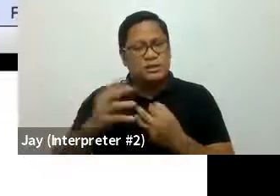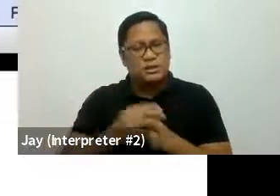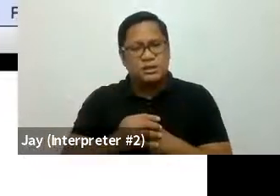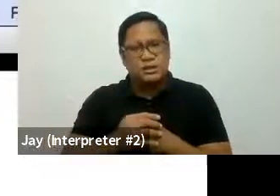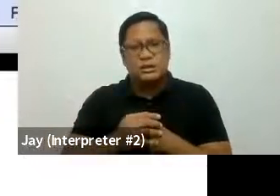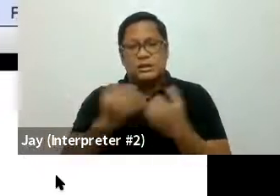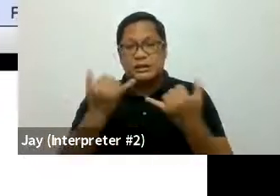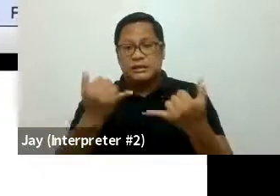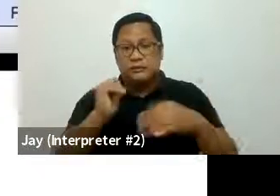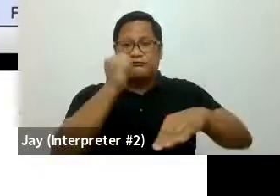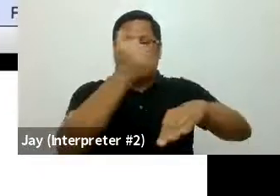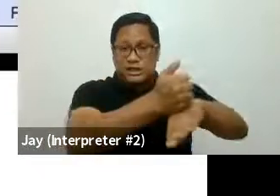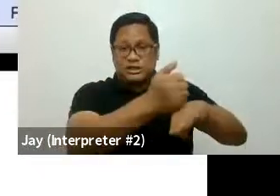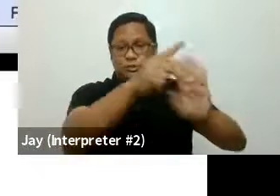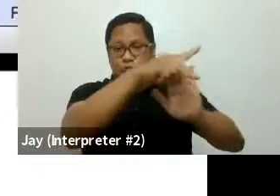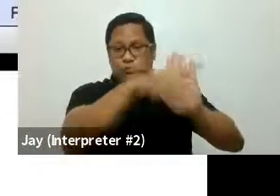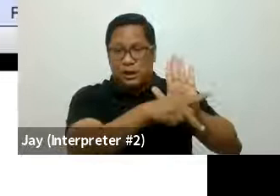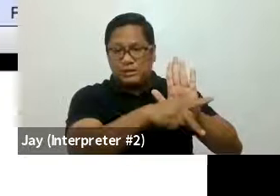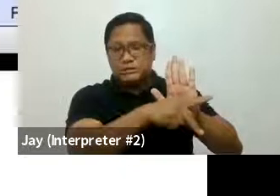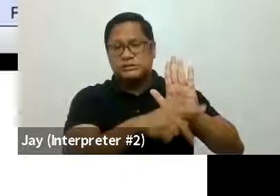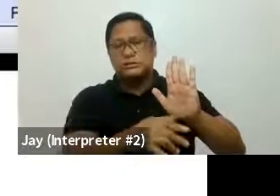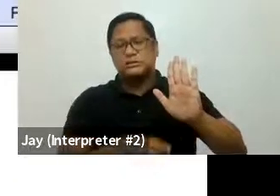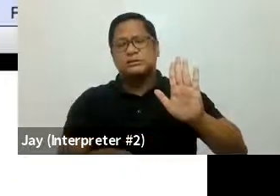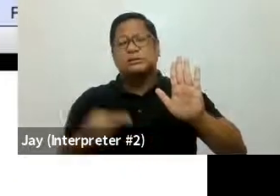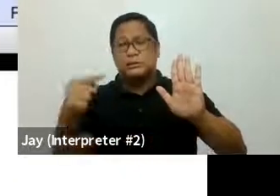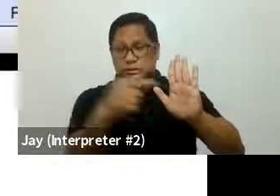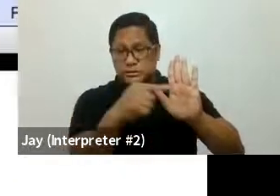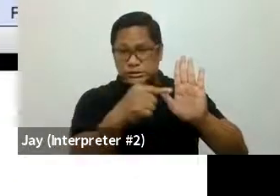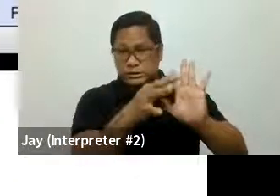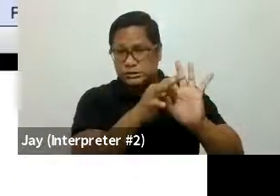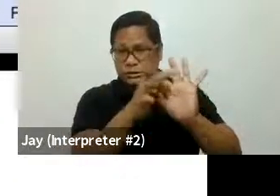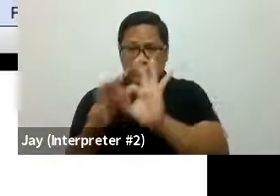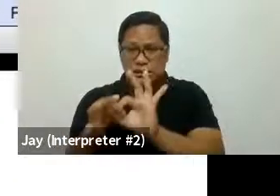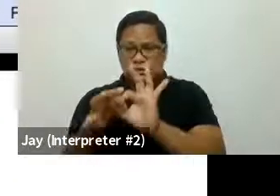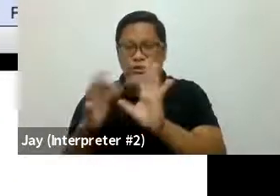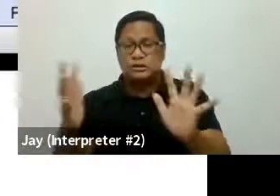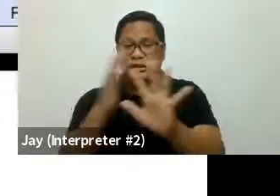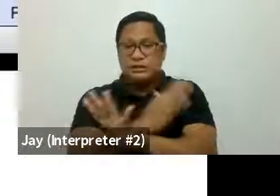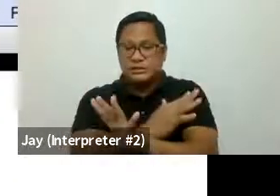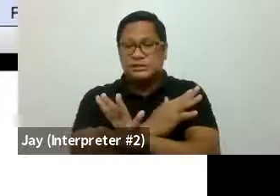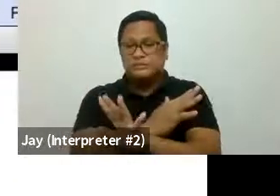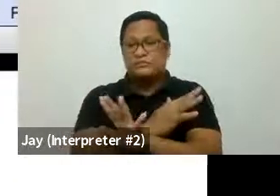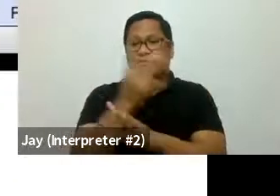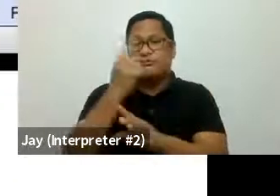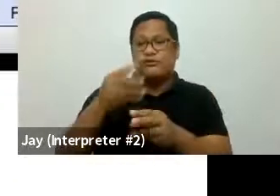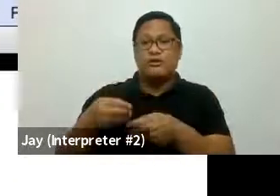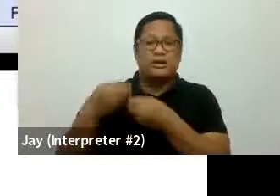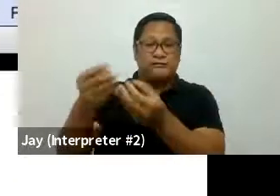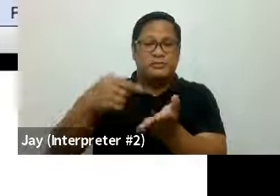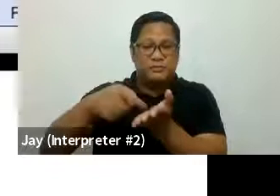now the foundational policies with regard to the shift in the provider payment